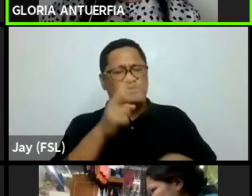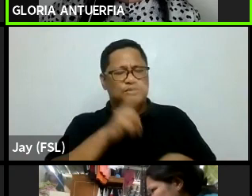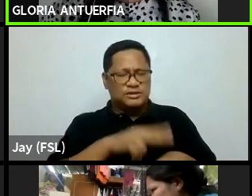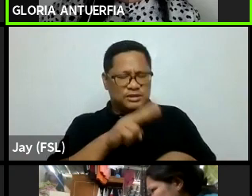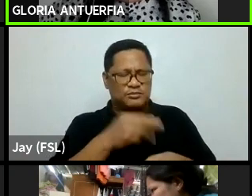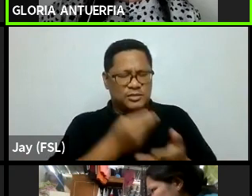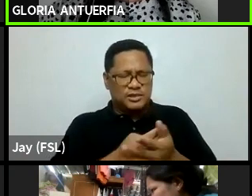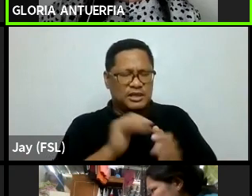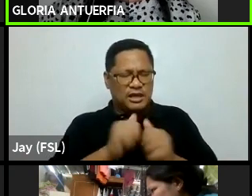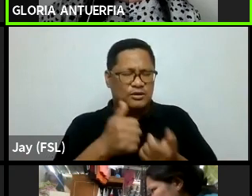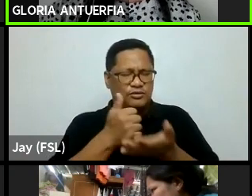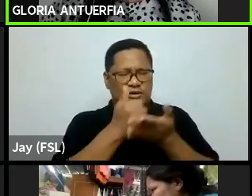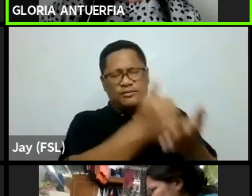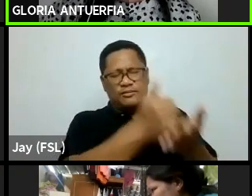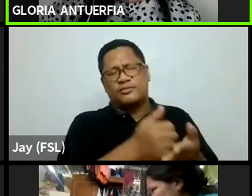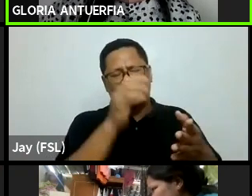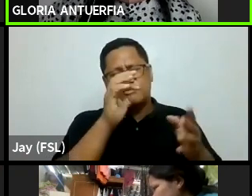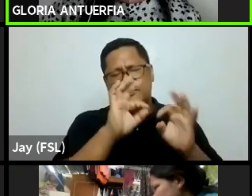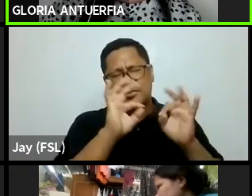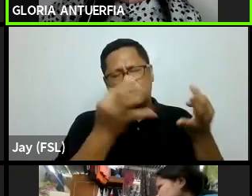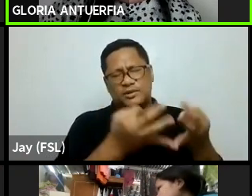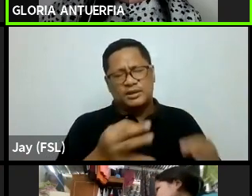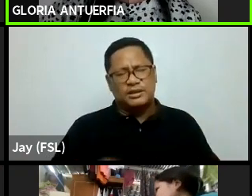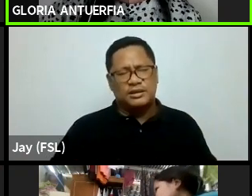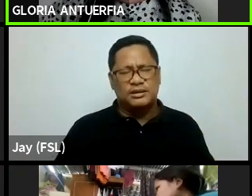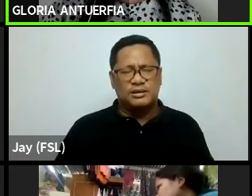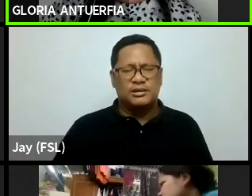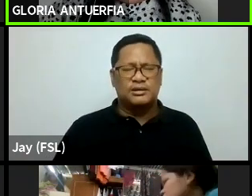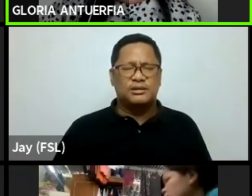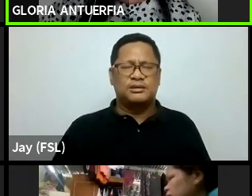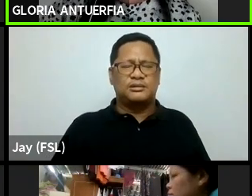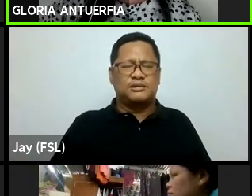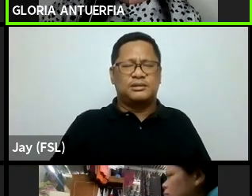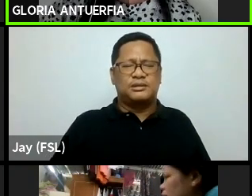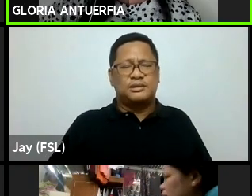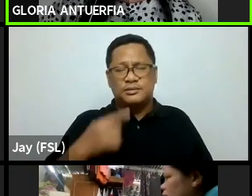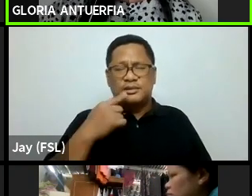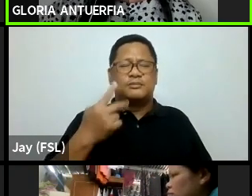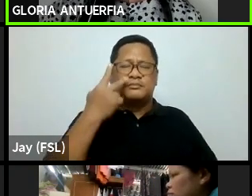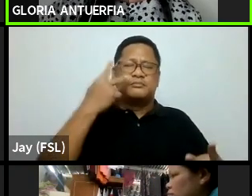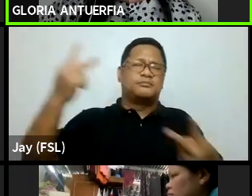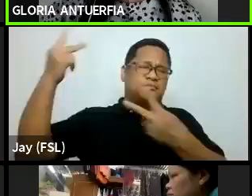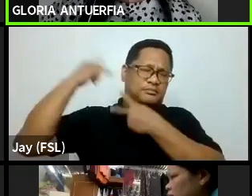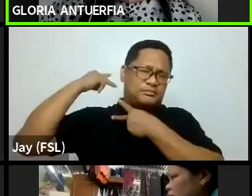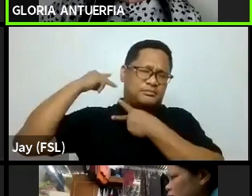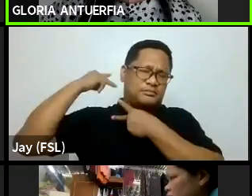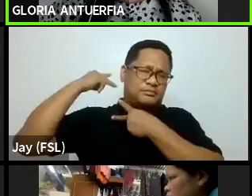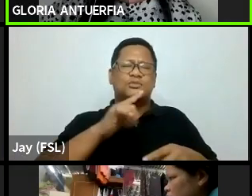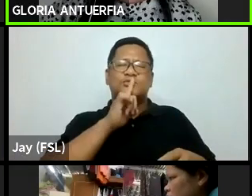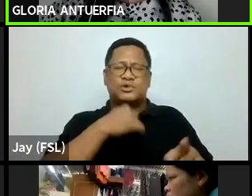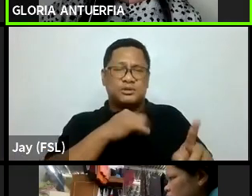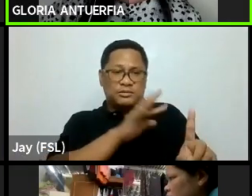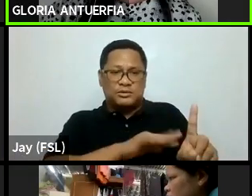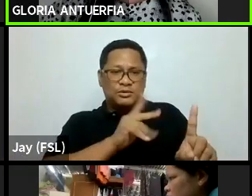the family. So yun yung naging ano ko noon na that's the time na yung anak ko noon is